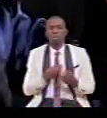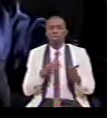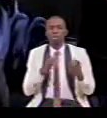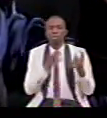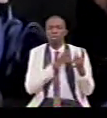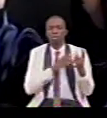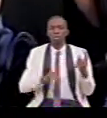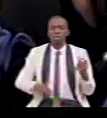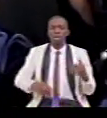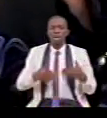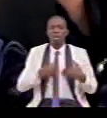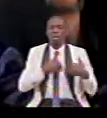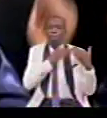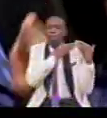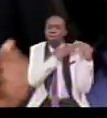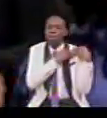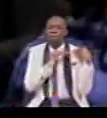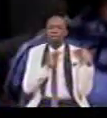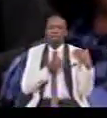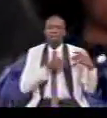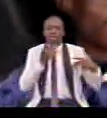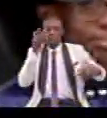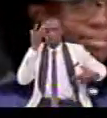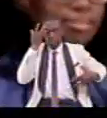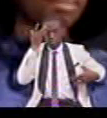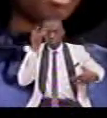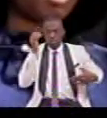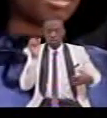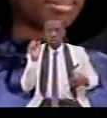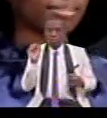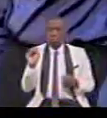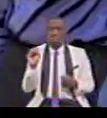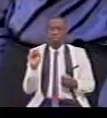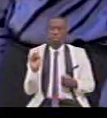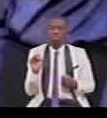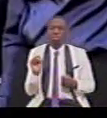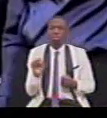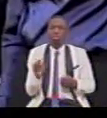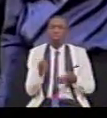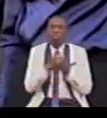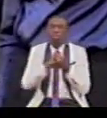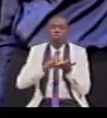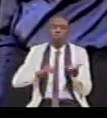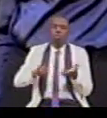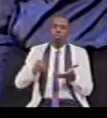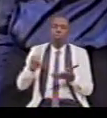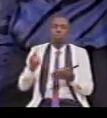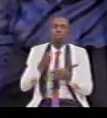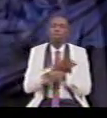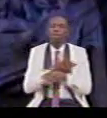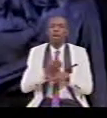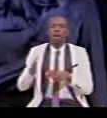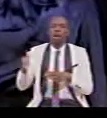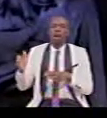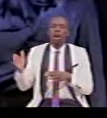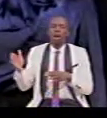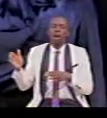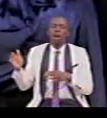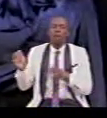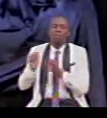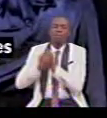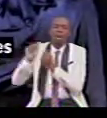Christ has borne a sicknesses removed them far